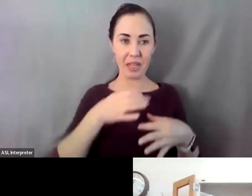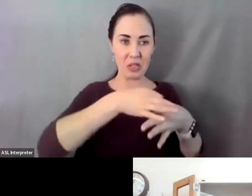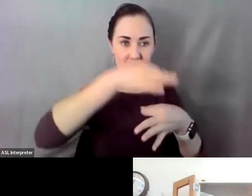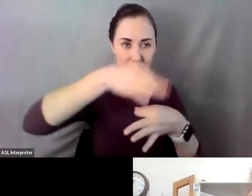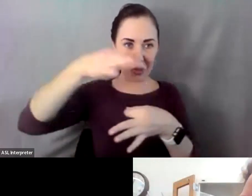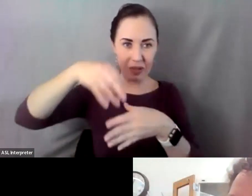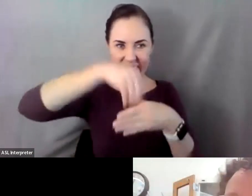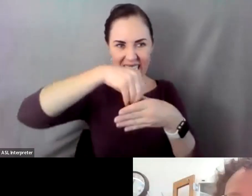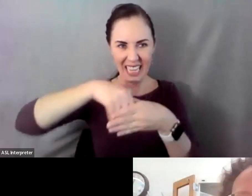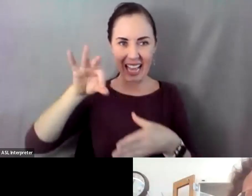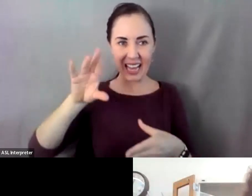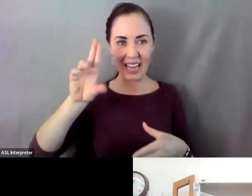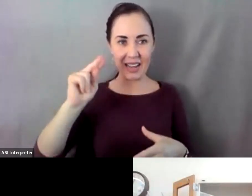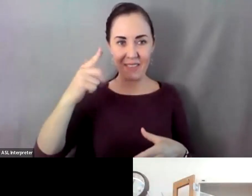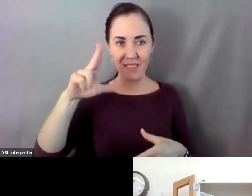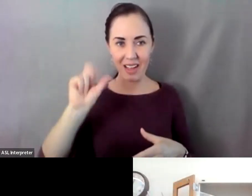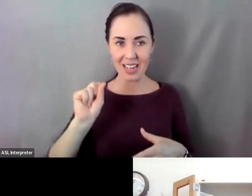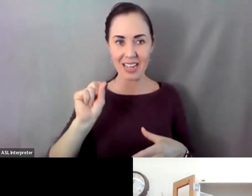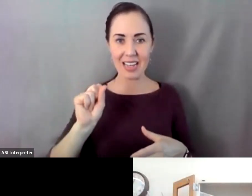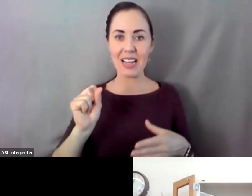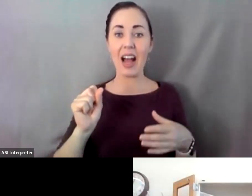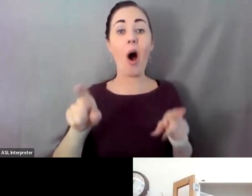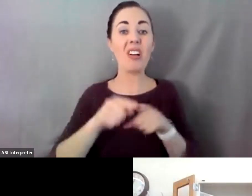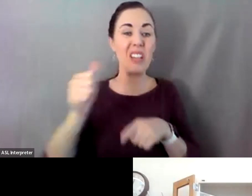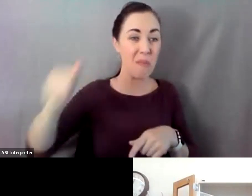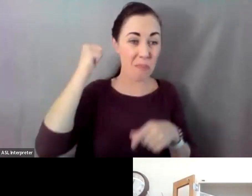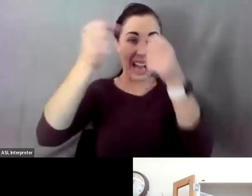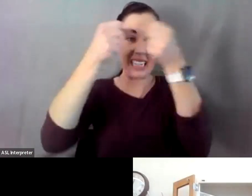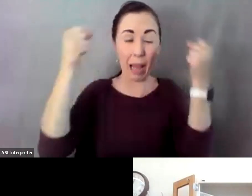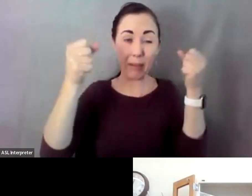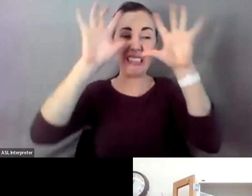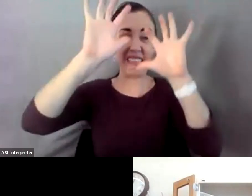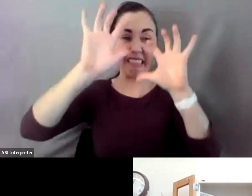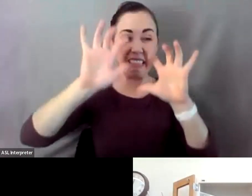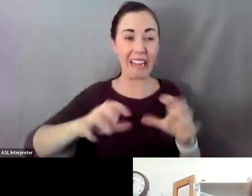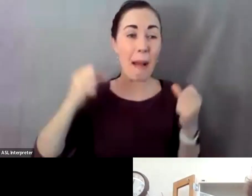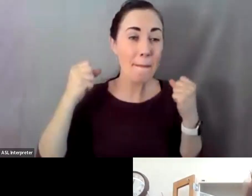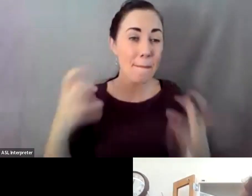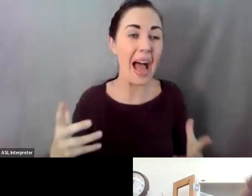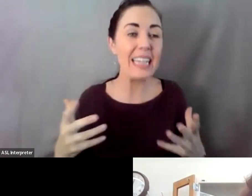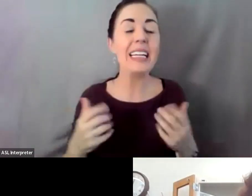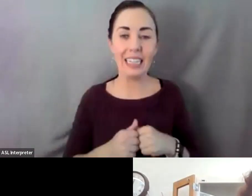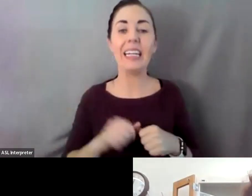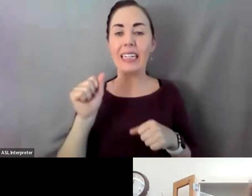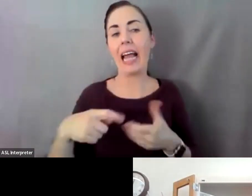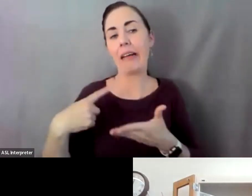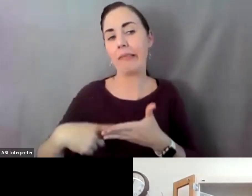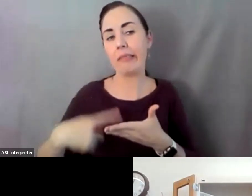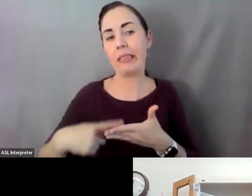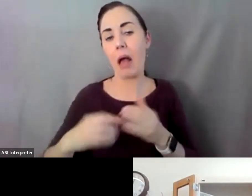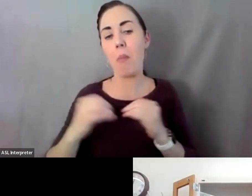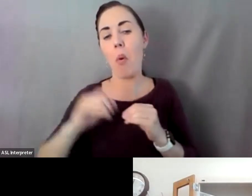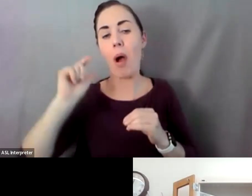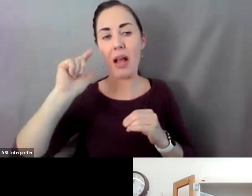tubes, and there's a whole bunch of them behind me in the cabinet. And we can talk about some of those during the question and answer session if people